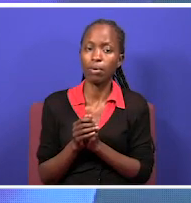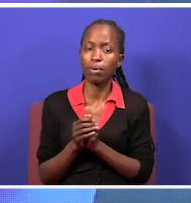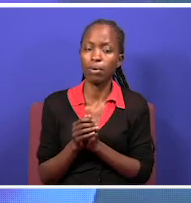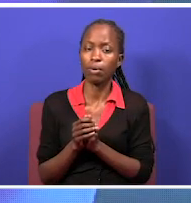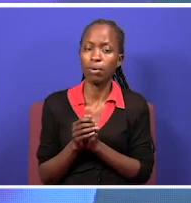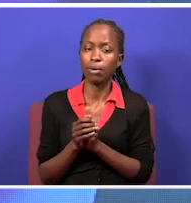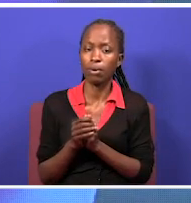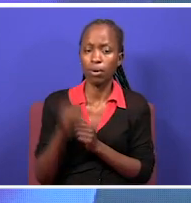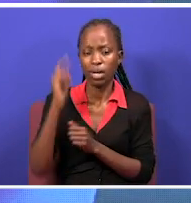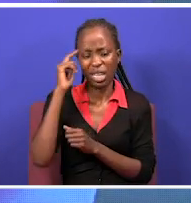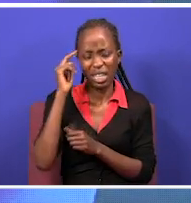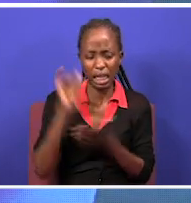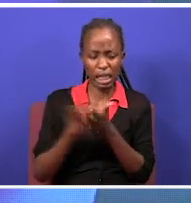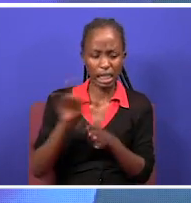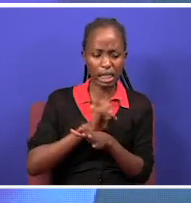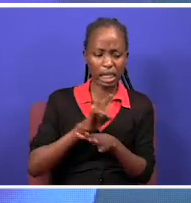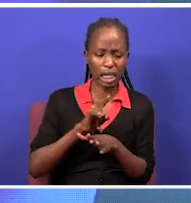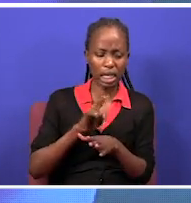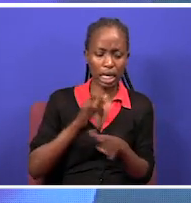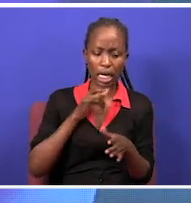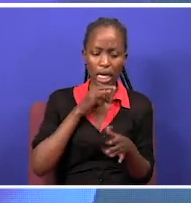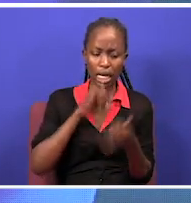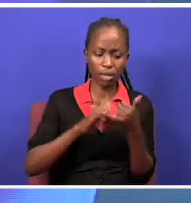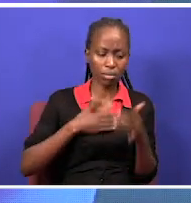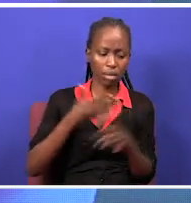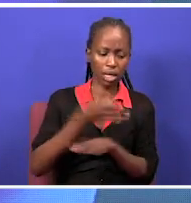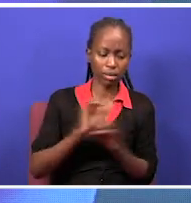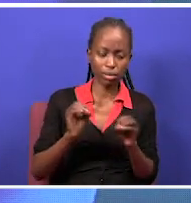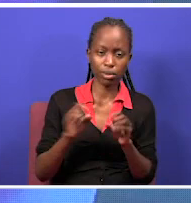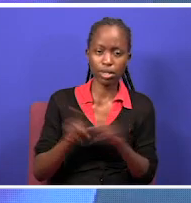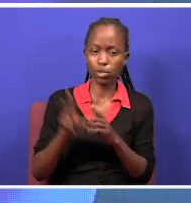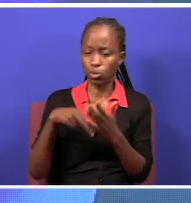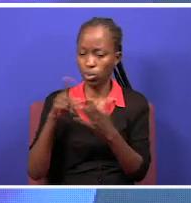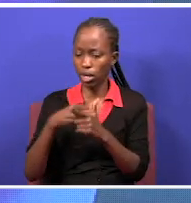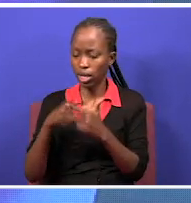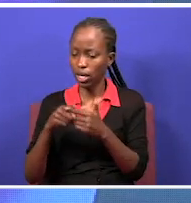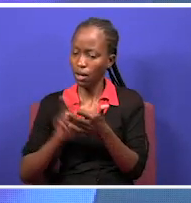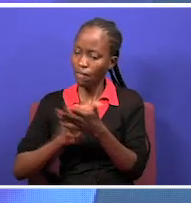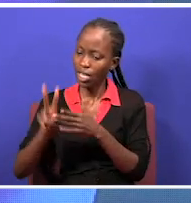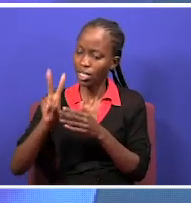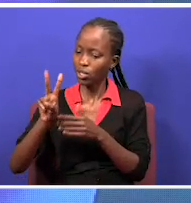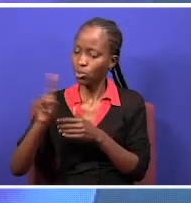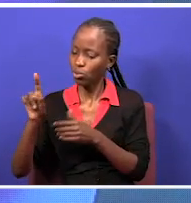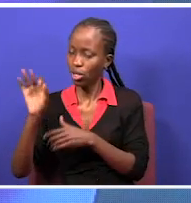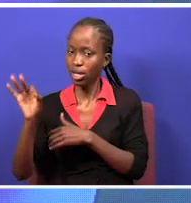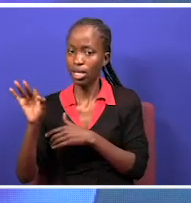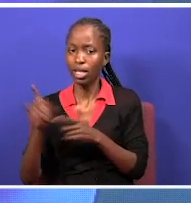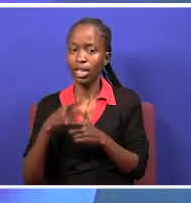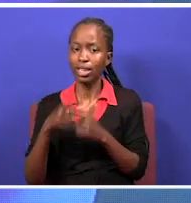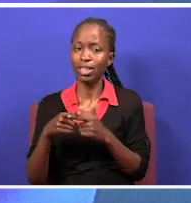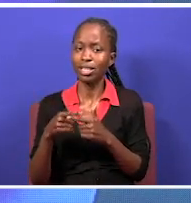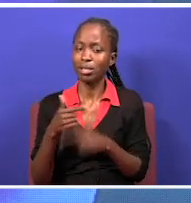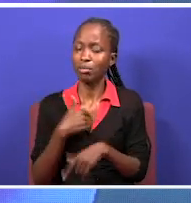think Dad was not in that day. So we read it, and I see verse 2 and 3, and I'm like,